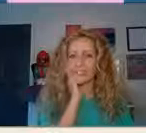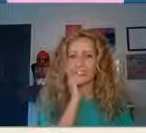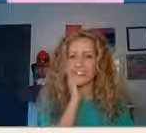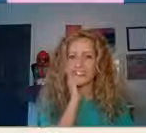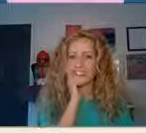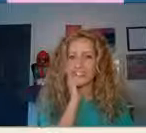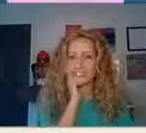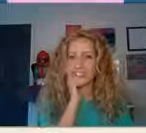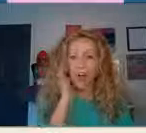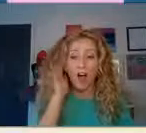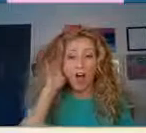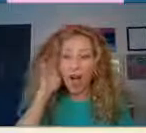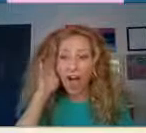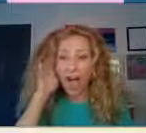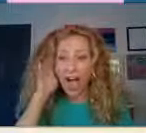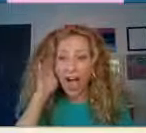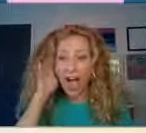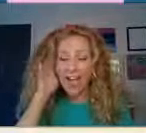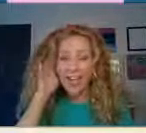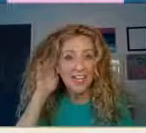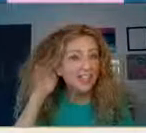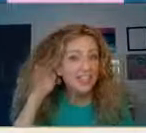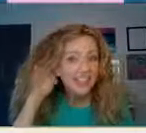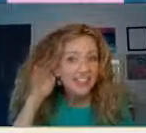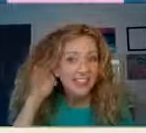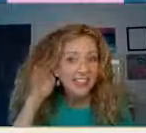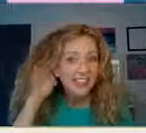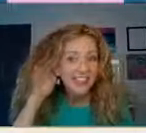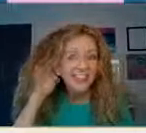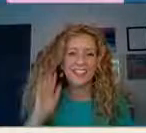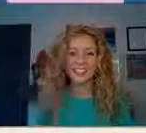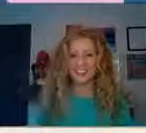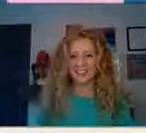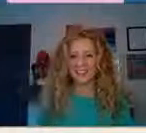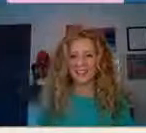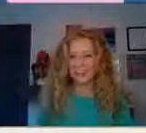I think I hear Shine. Friends, do you hear him too?